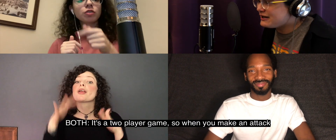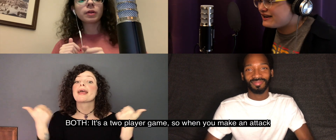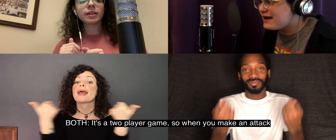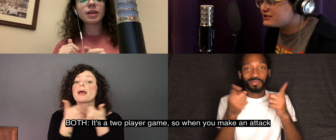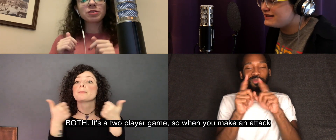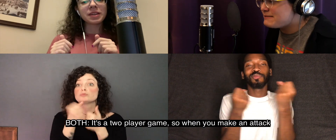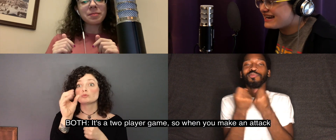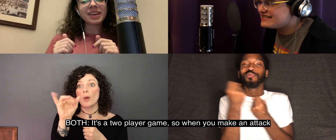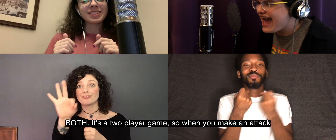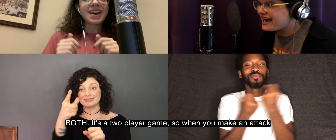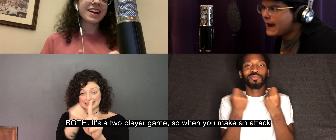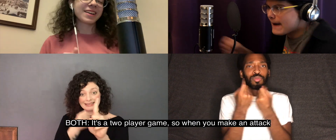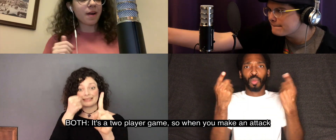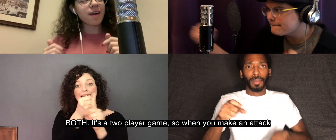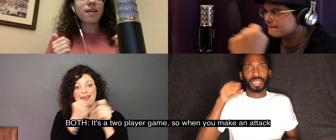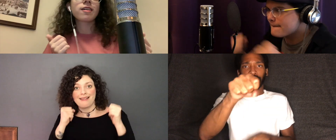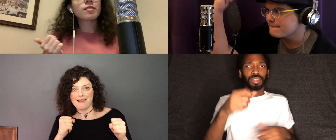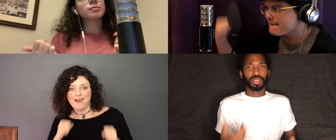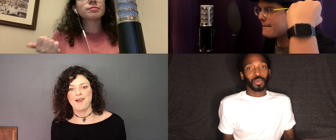It's a two-player game, so when they make an attack,